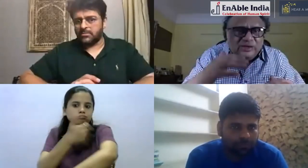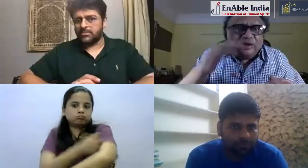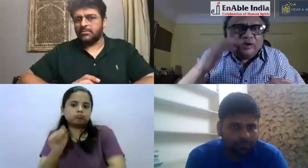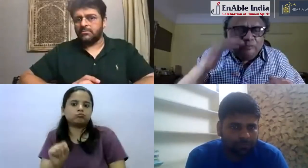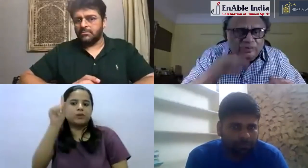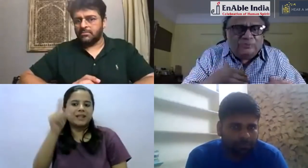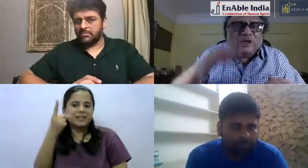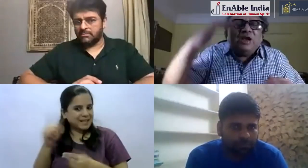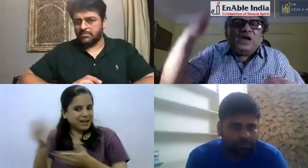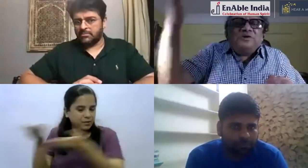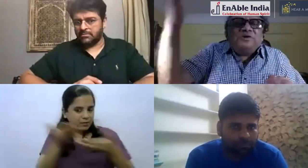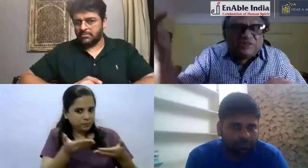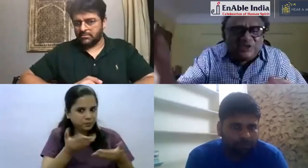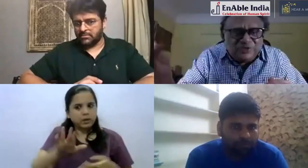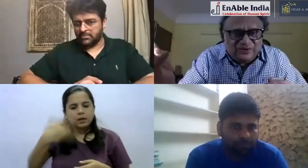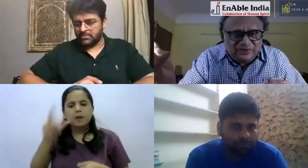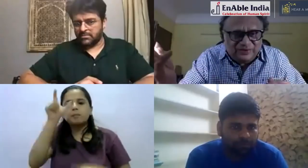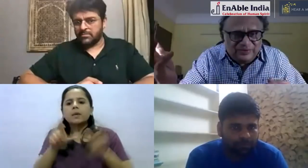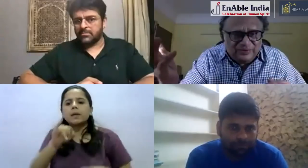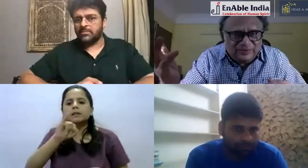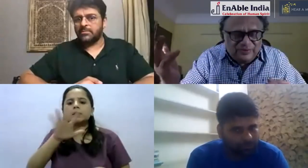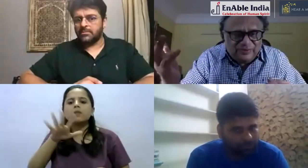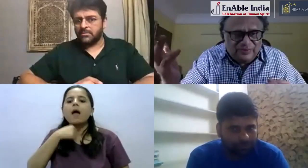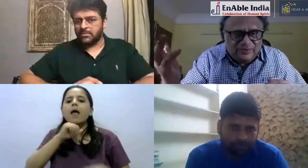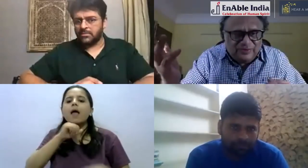then people above 65